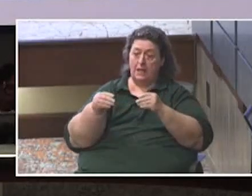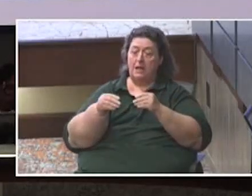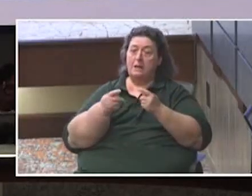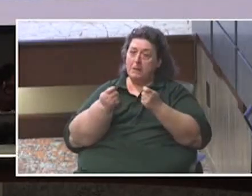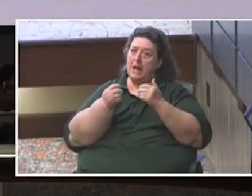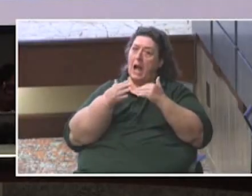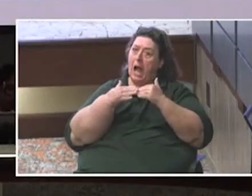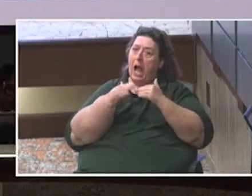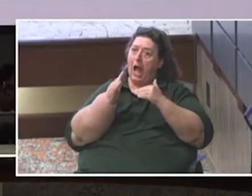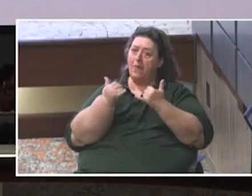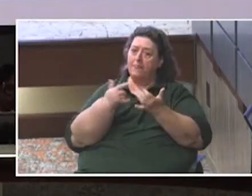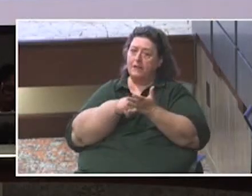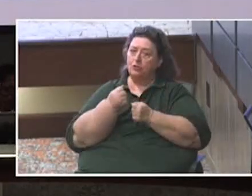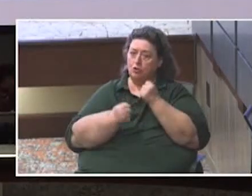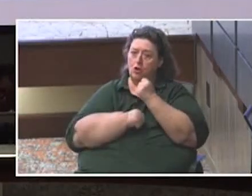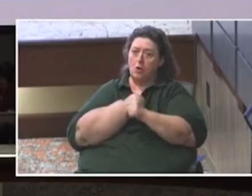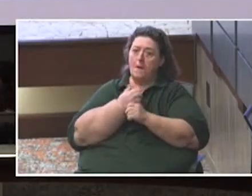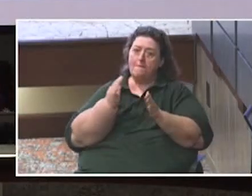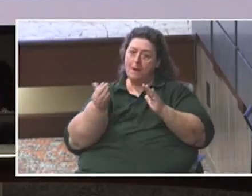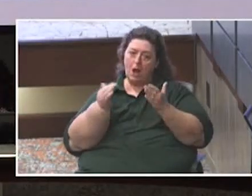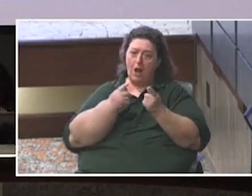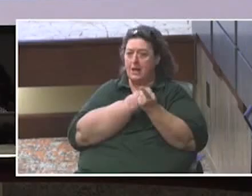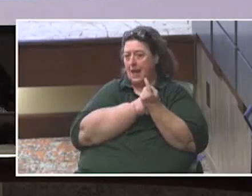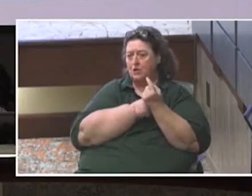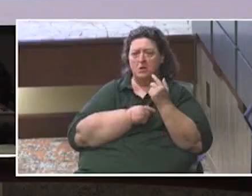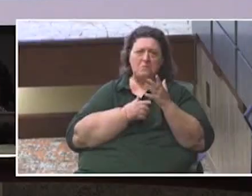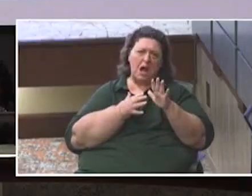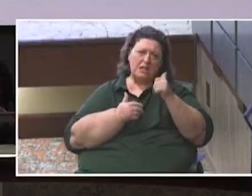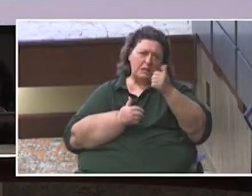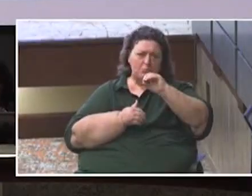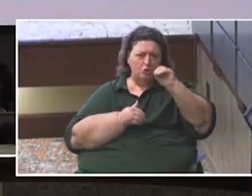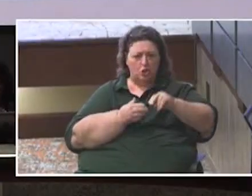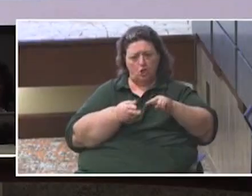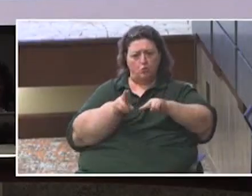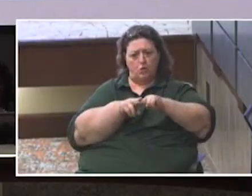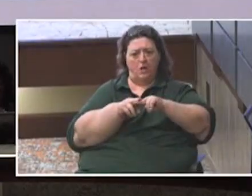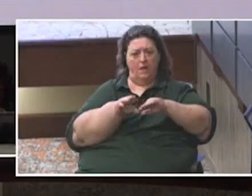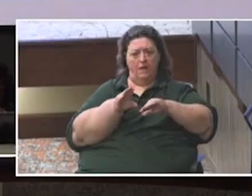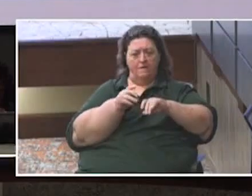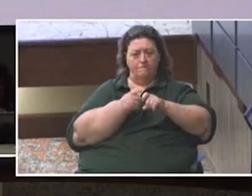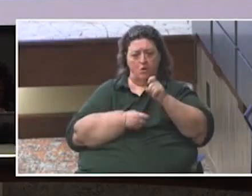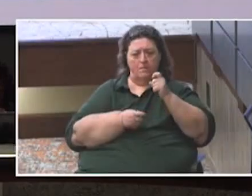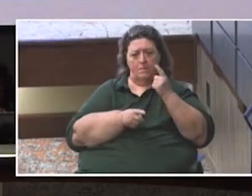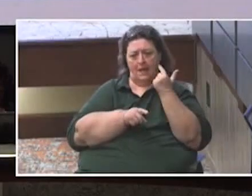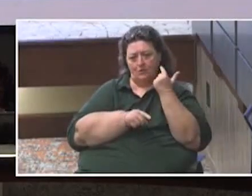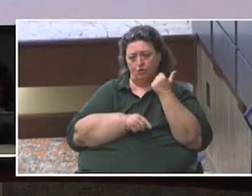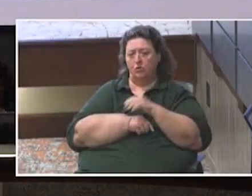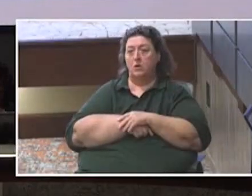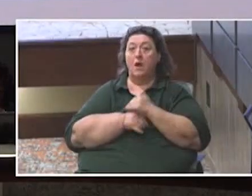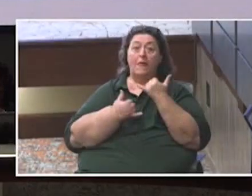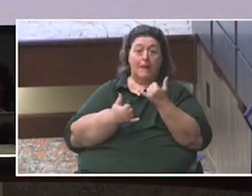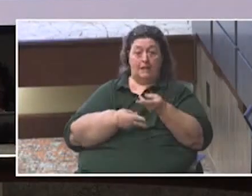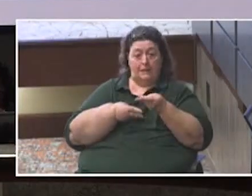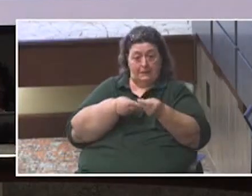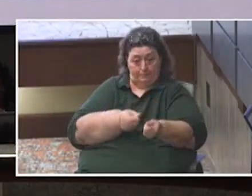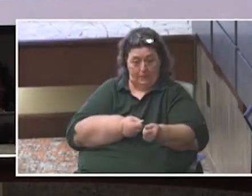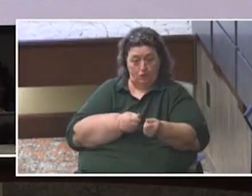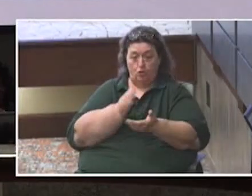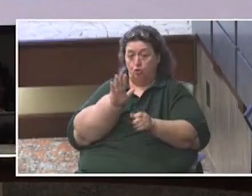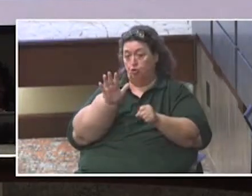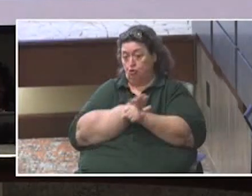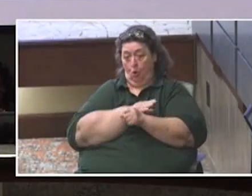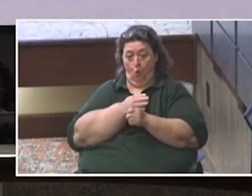slightly higher this year compared to last year. We've got about a 10% increase from last year, so that's good news. Our expenses, our